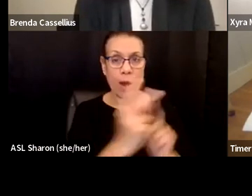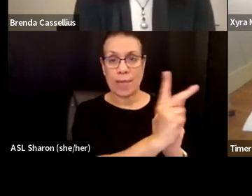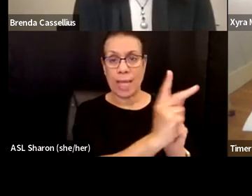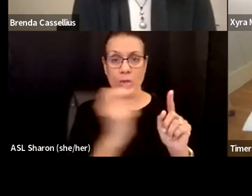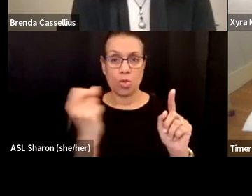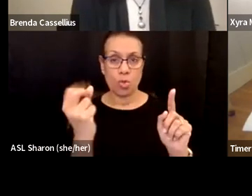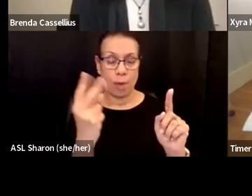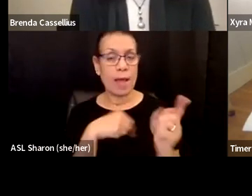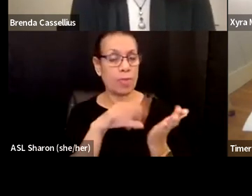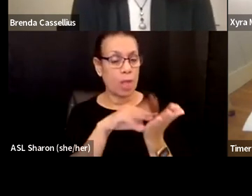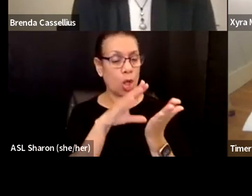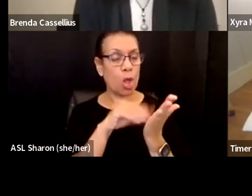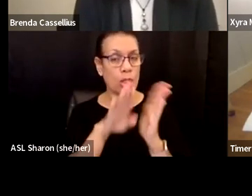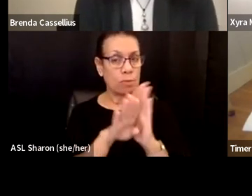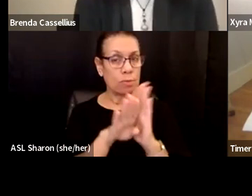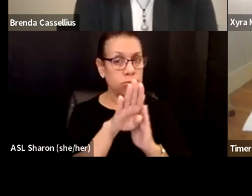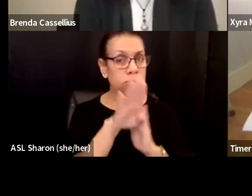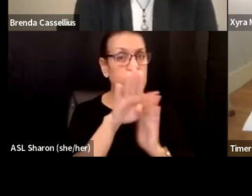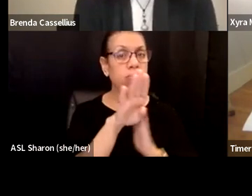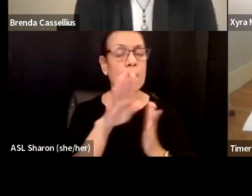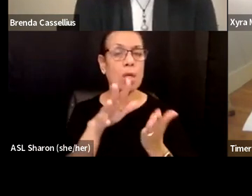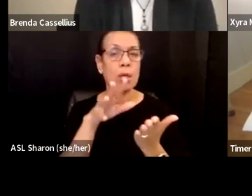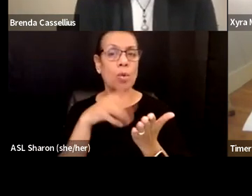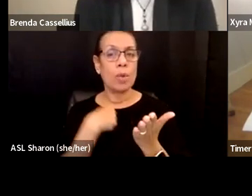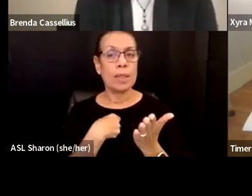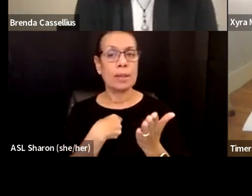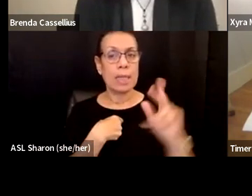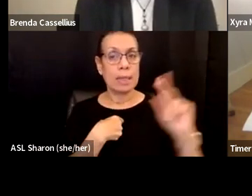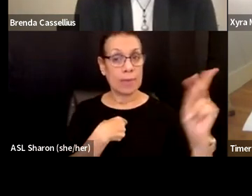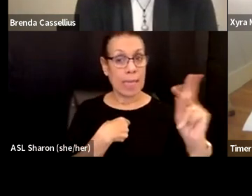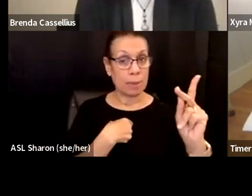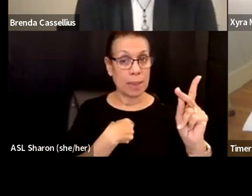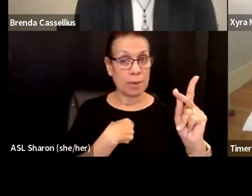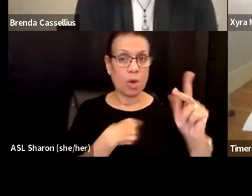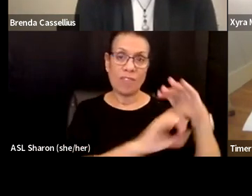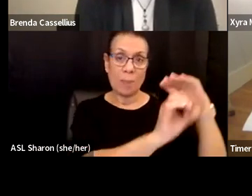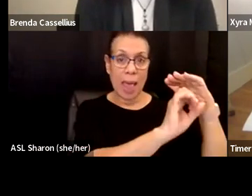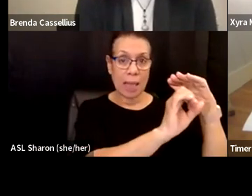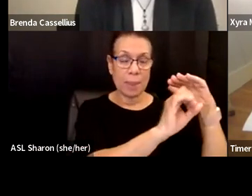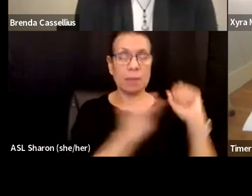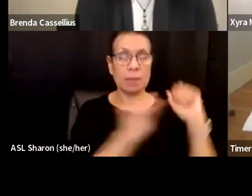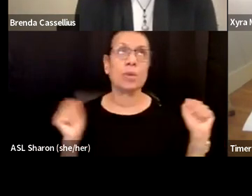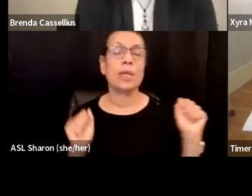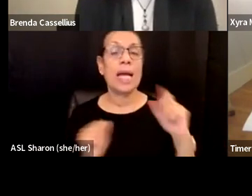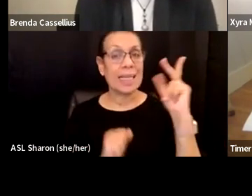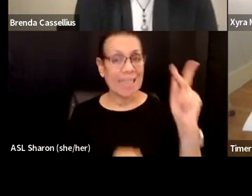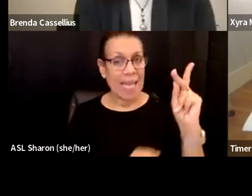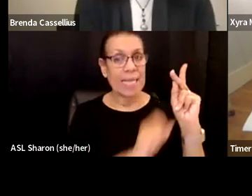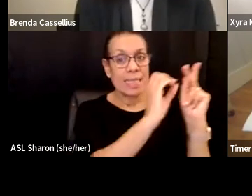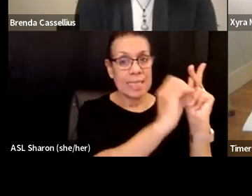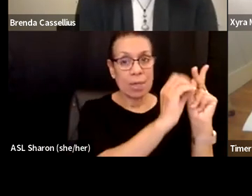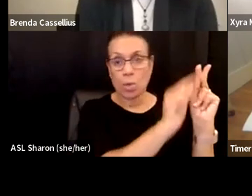their their professional growth and in areas of k all the way from elementary i'm sorry k 0 all the way to 12th